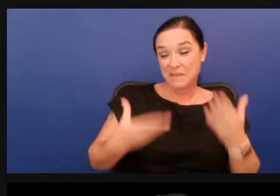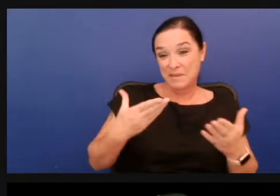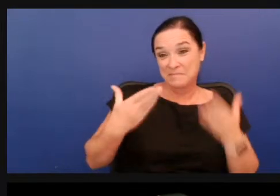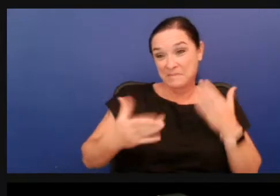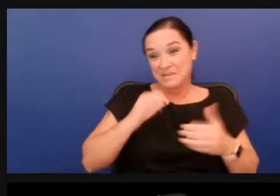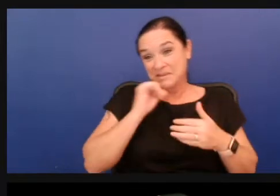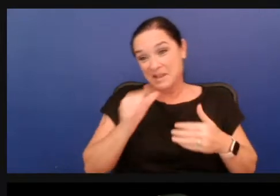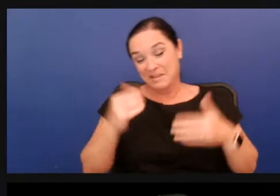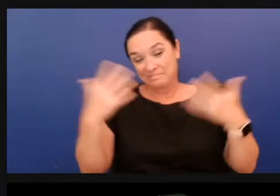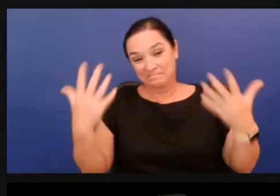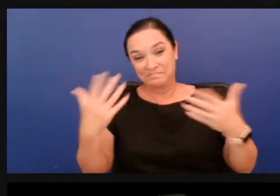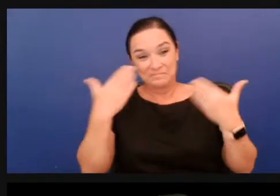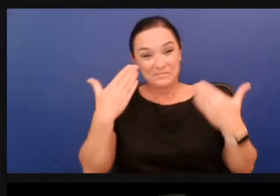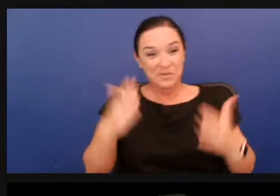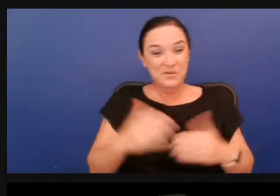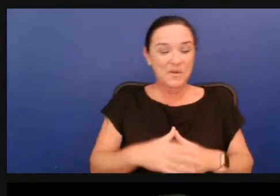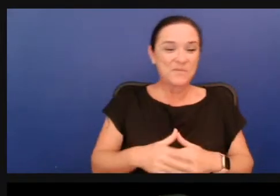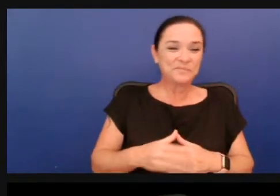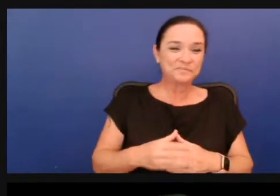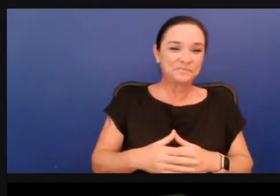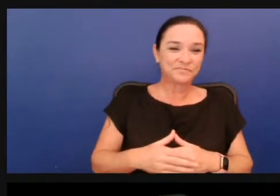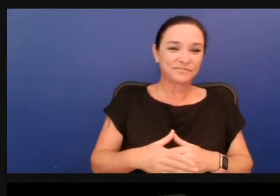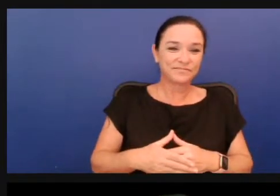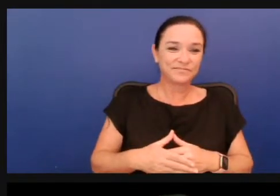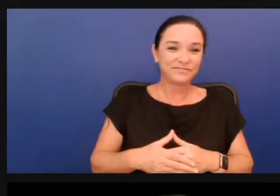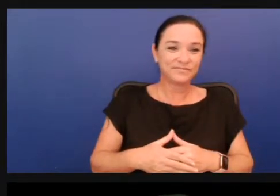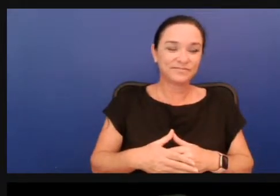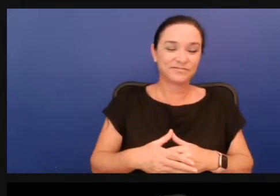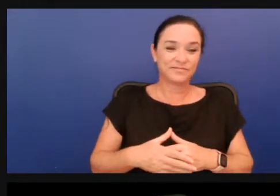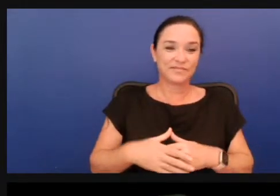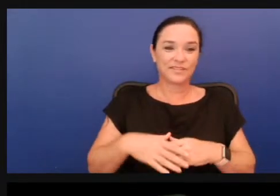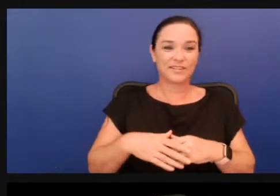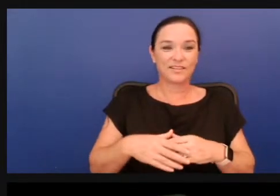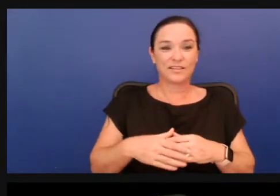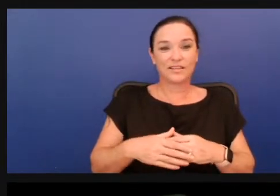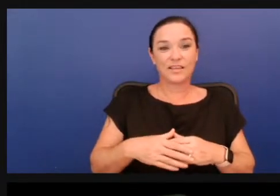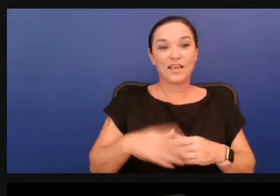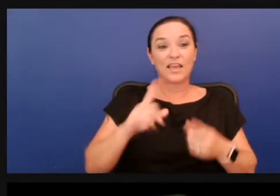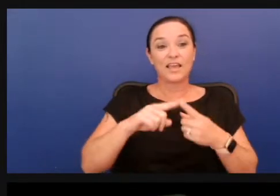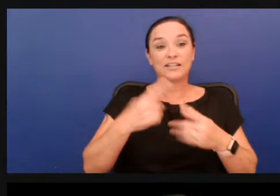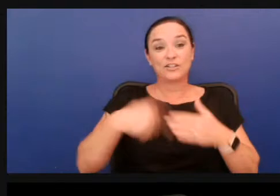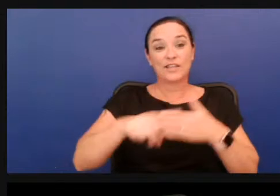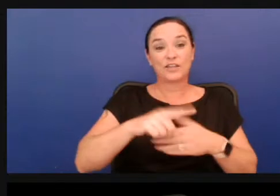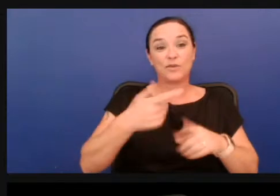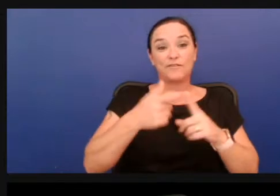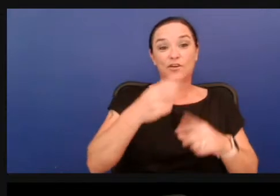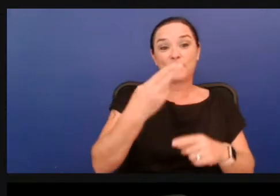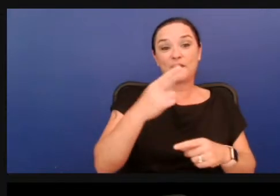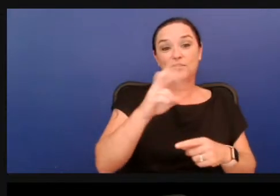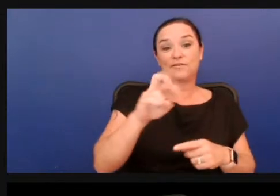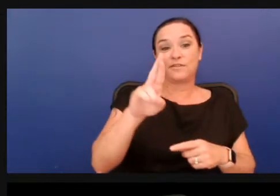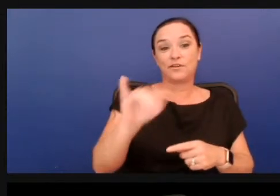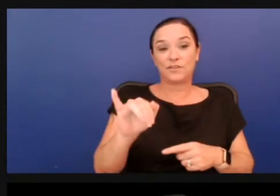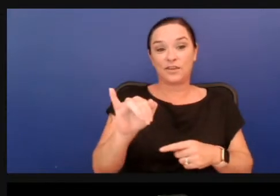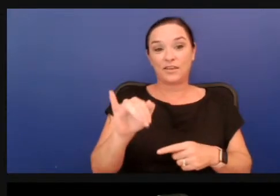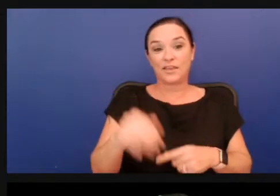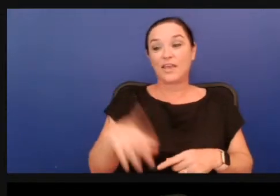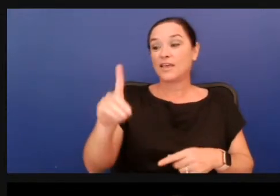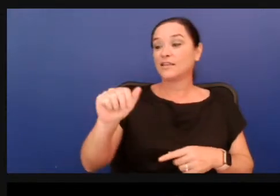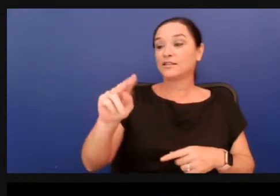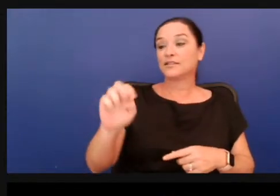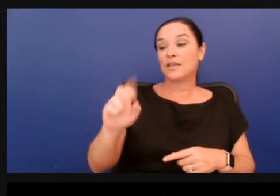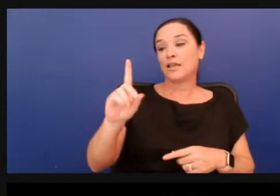I wouldn't bet on it, to sum it all up here. So until next week, from HVery, this is Dane